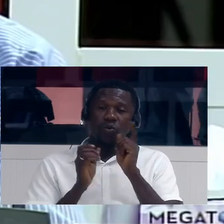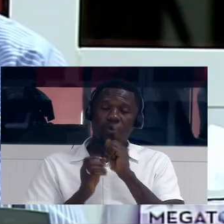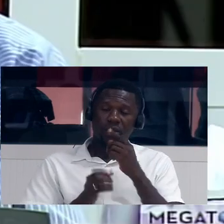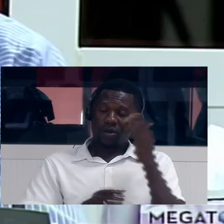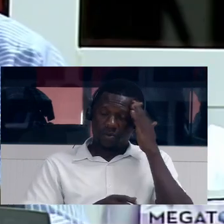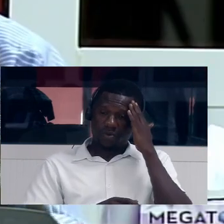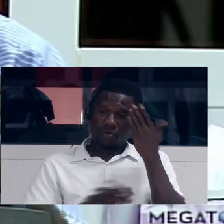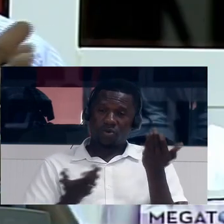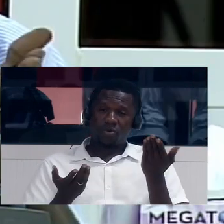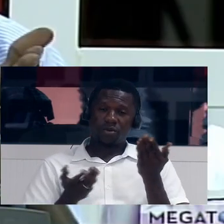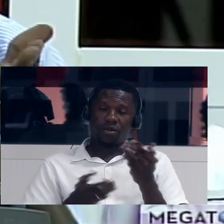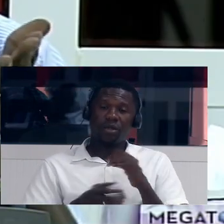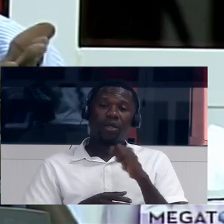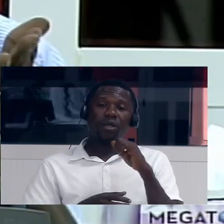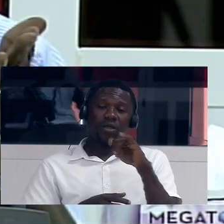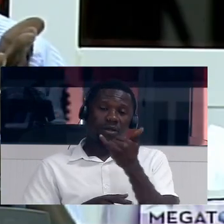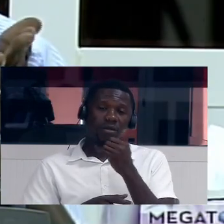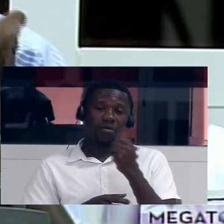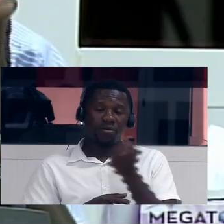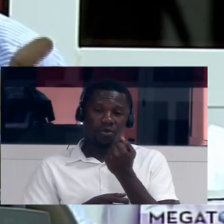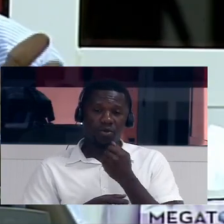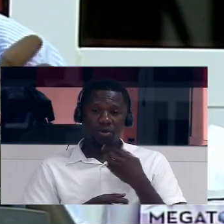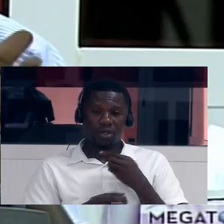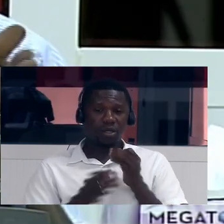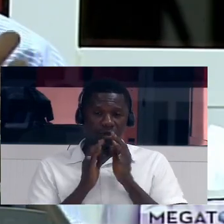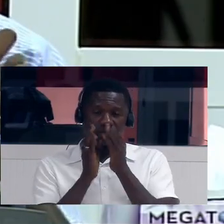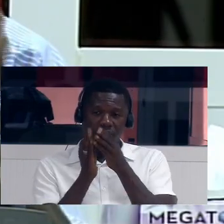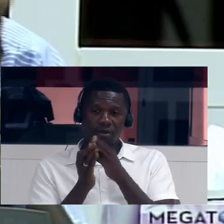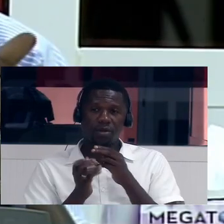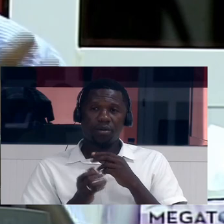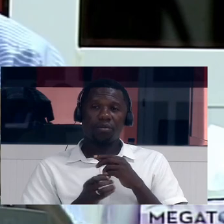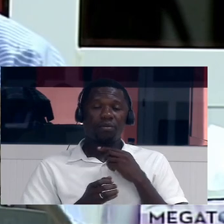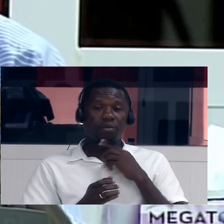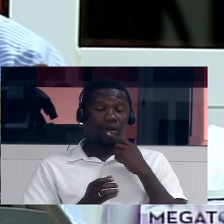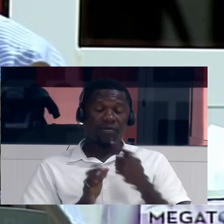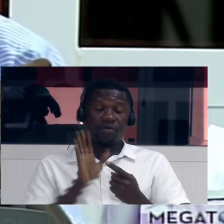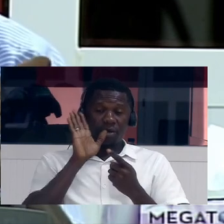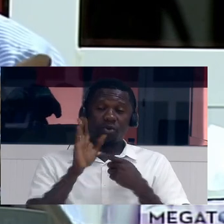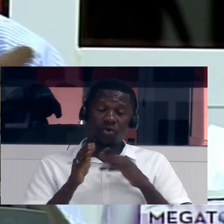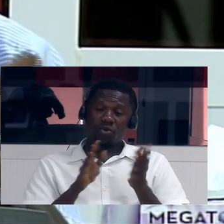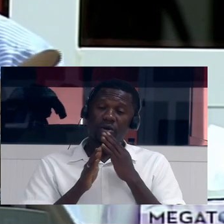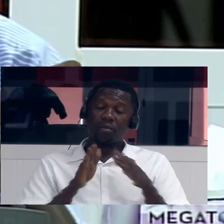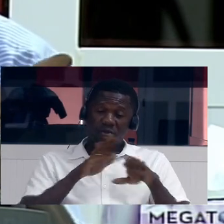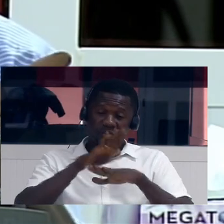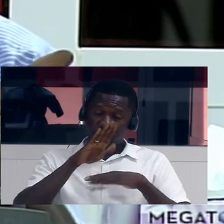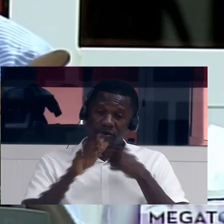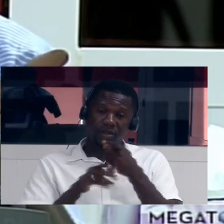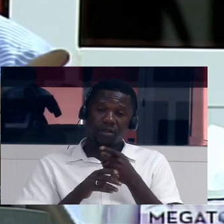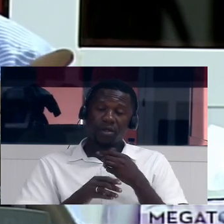Yeah, because, like I said to you, I had vowed that I was going to go to the bottom of this. No, and sir. I made it